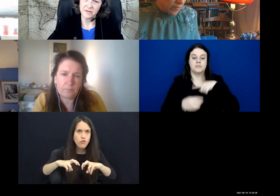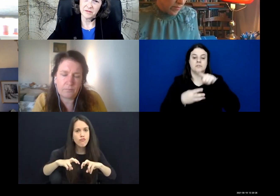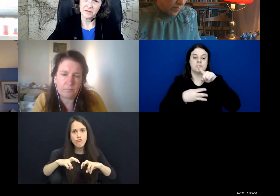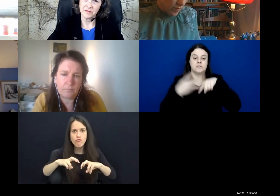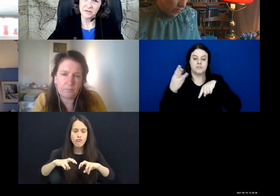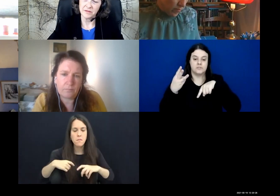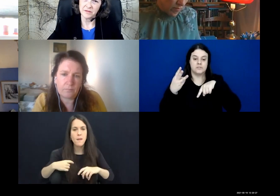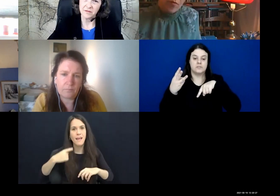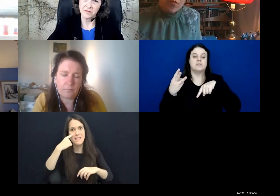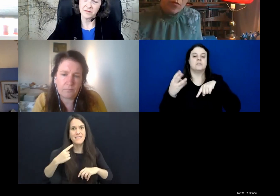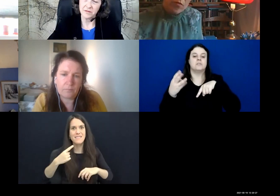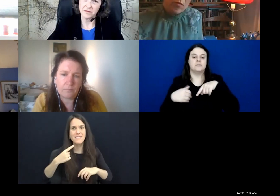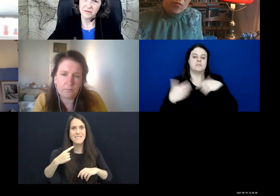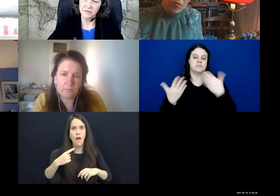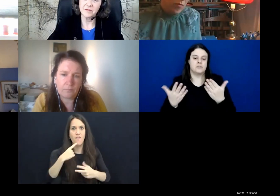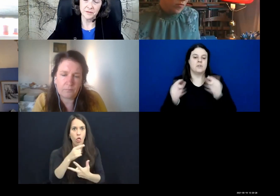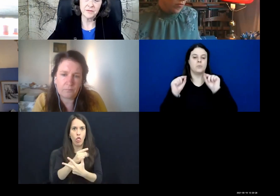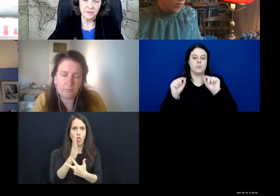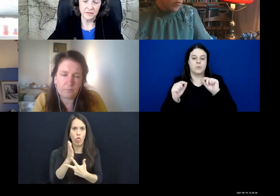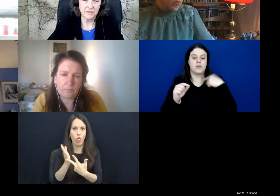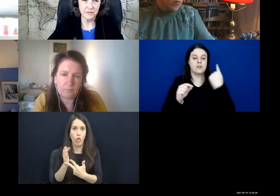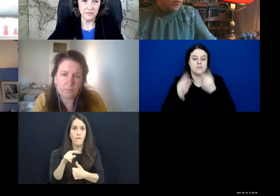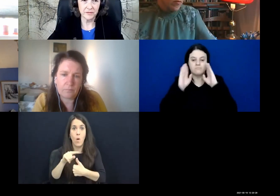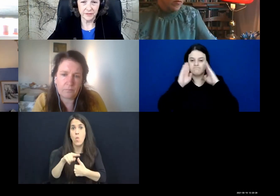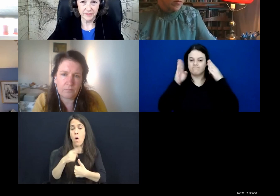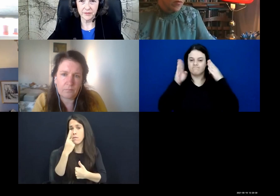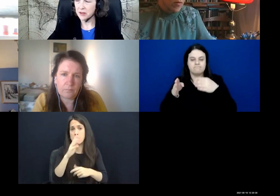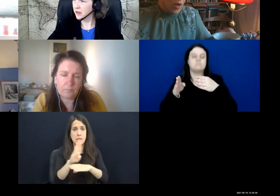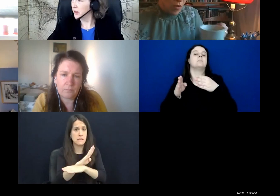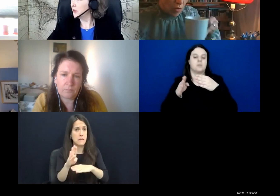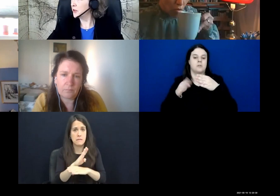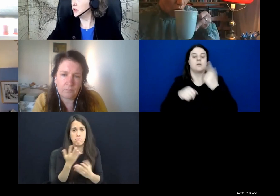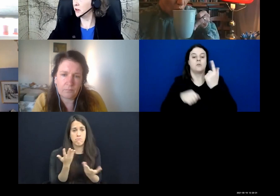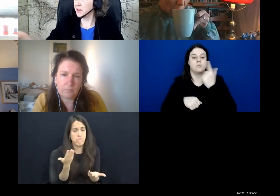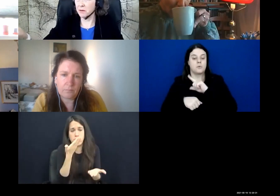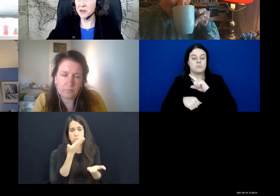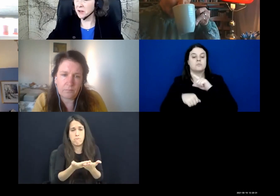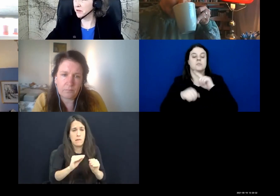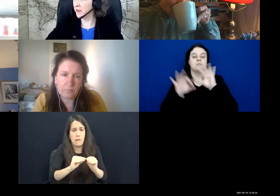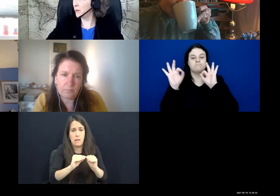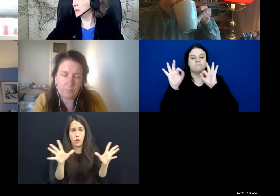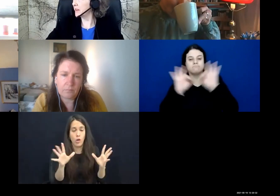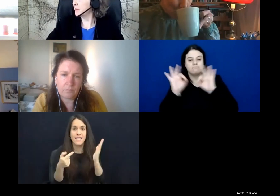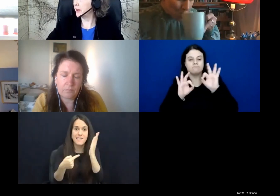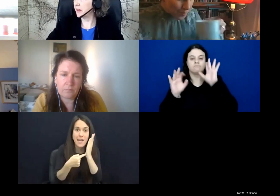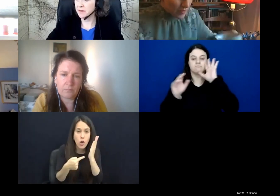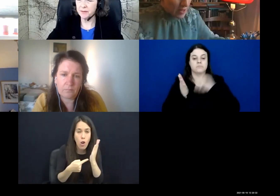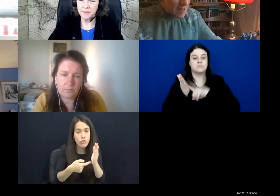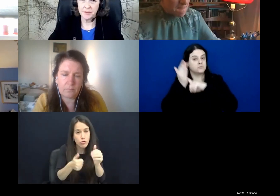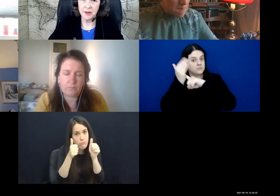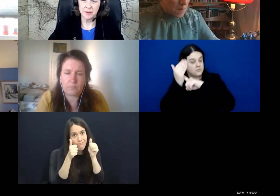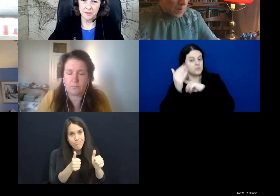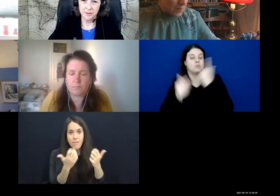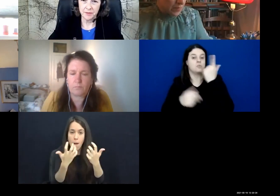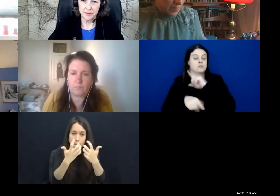it on. For, you know, there's a business case for this, first of all, which just means that actually getting technology right and getting people